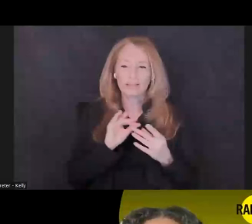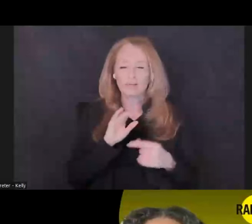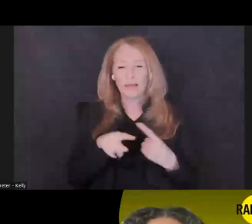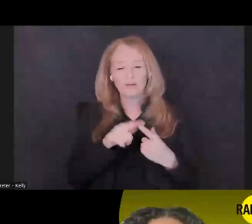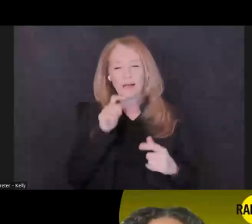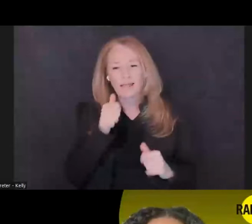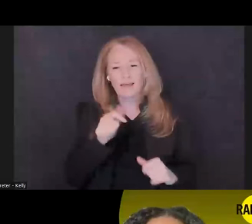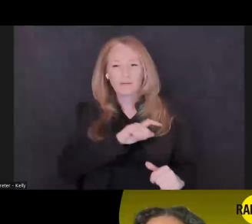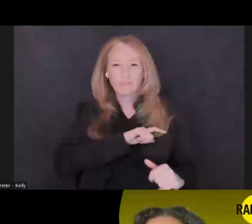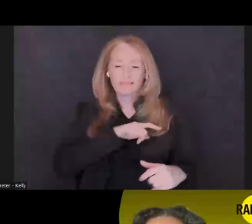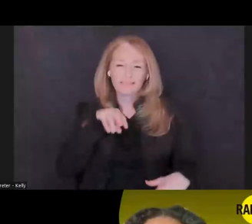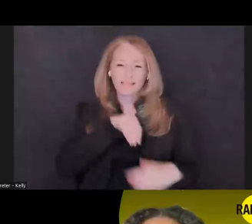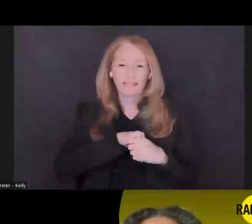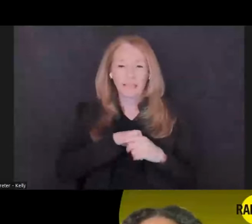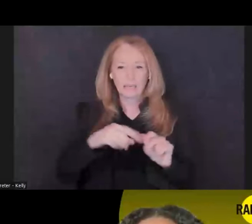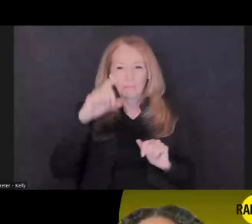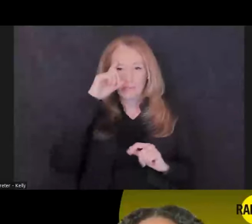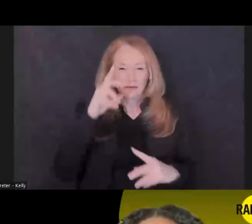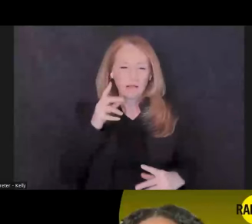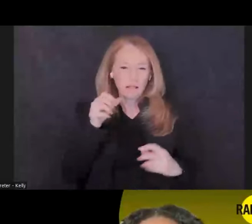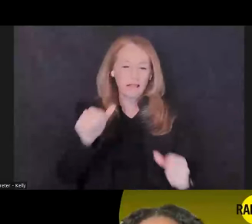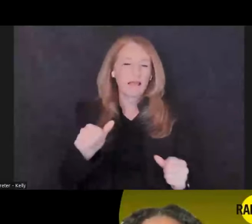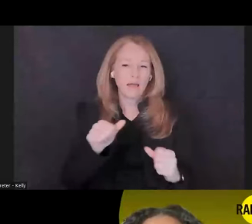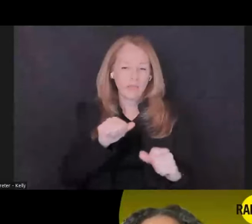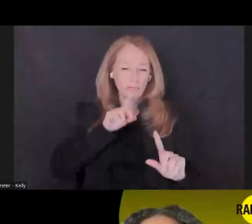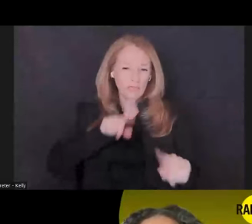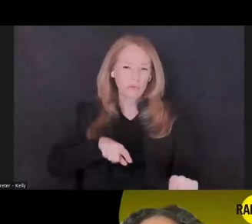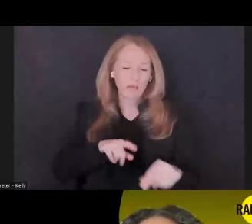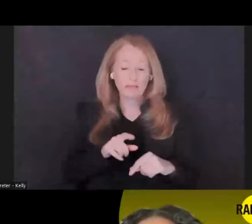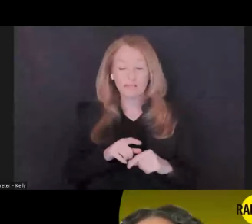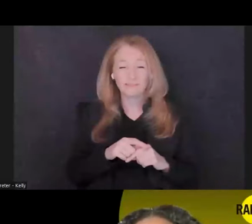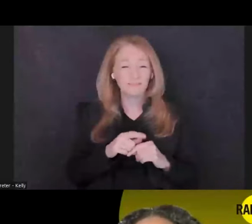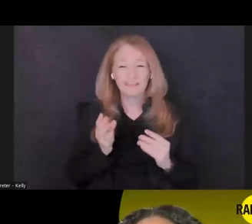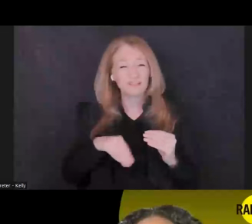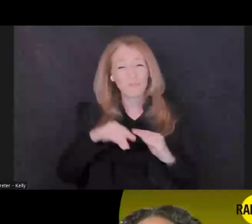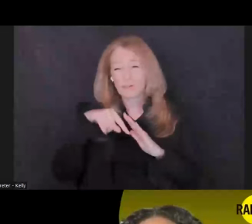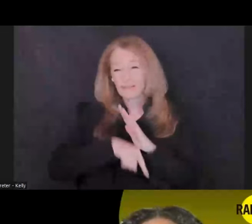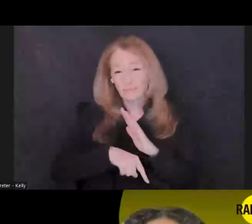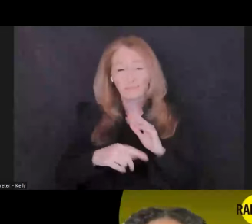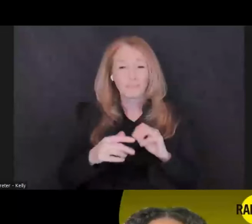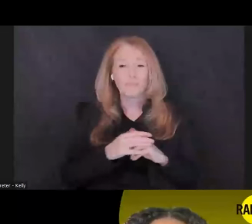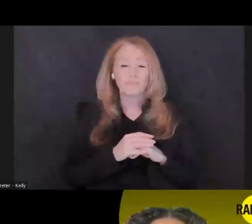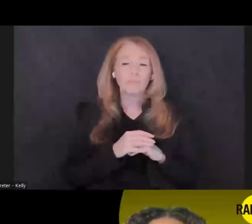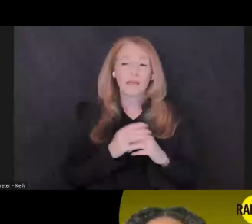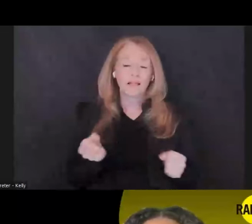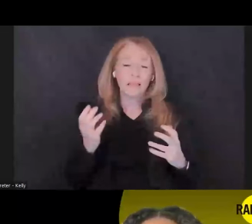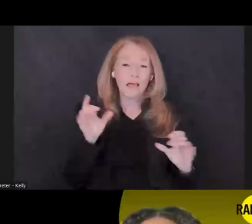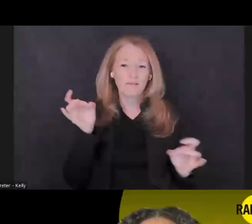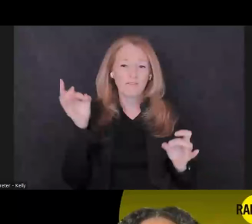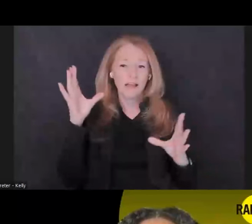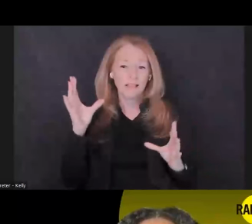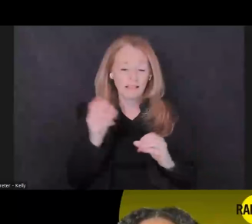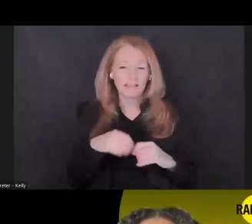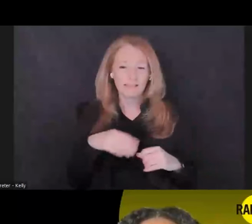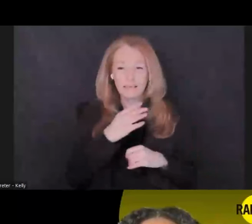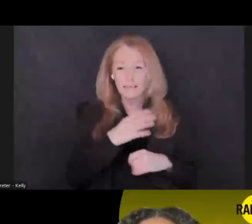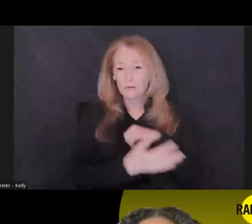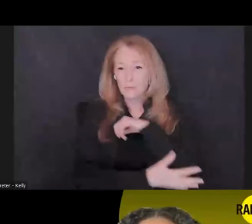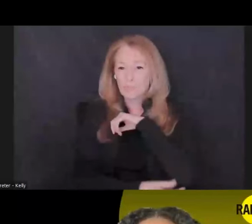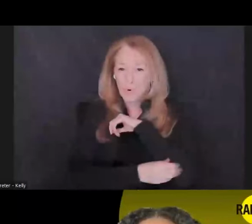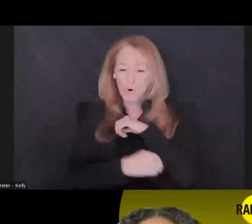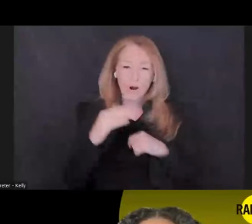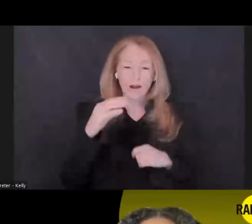crisis responses, but it's really deeper than that. Many of the experiences of violence in poor, Black, Indigenous,